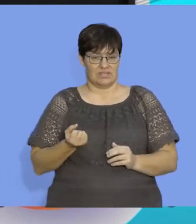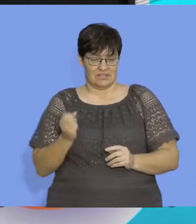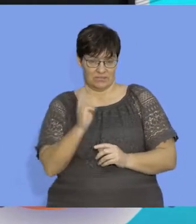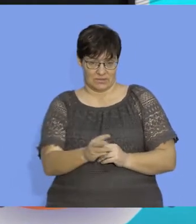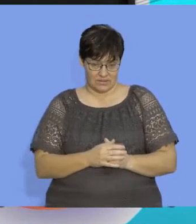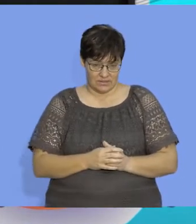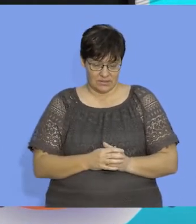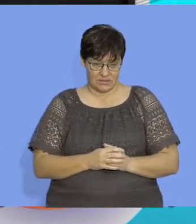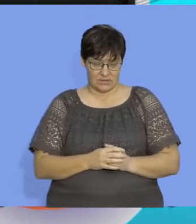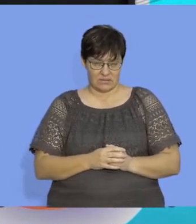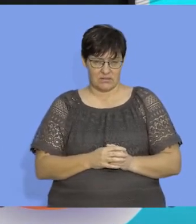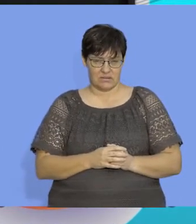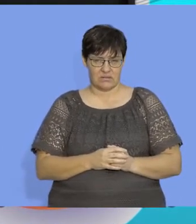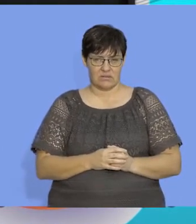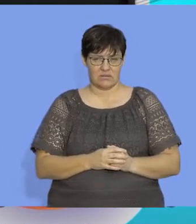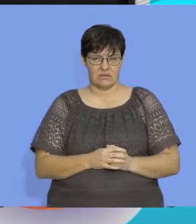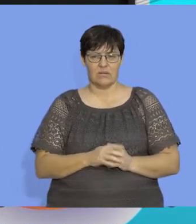this with another example for you.